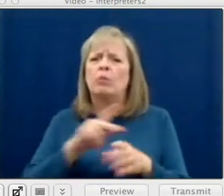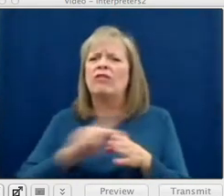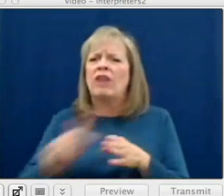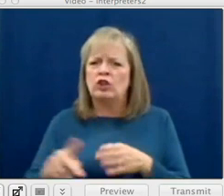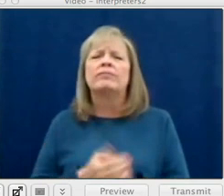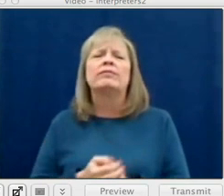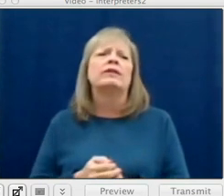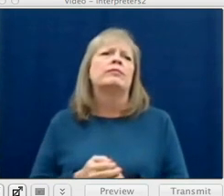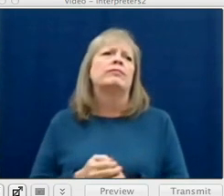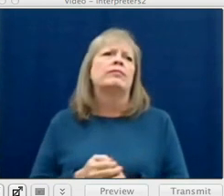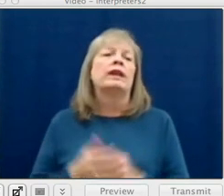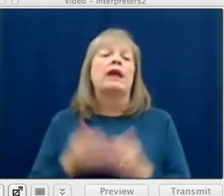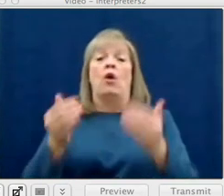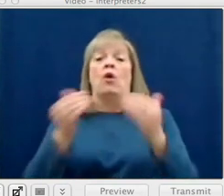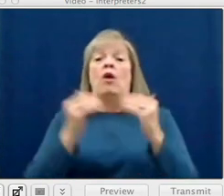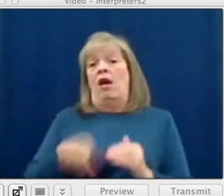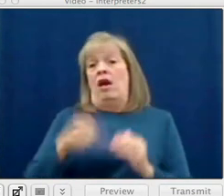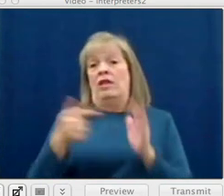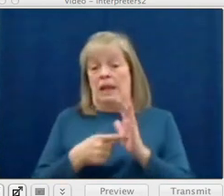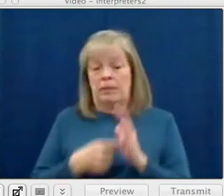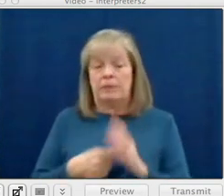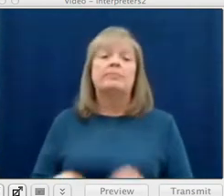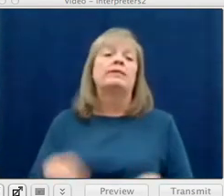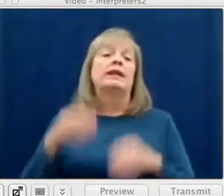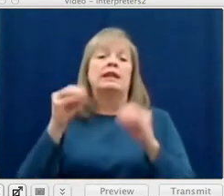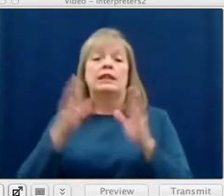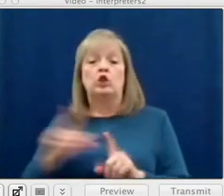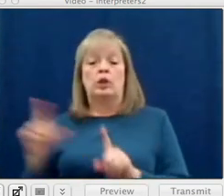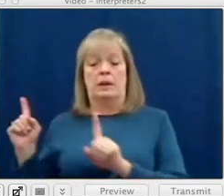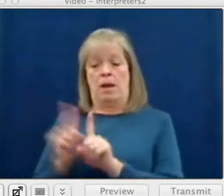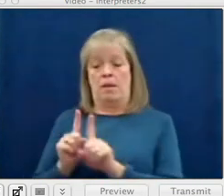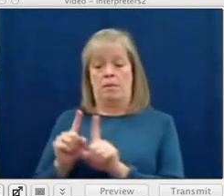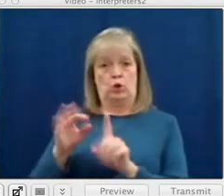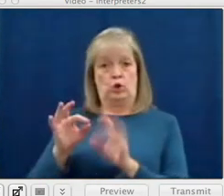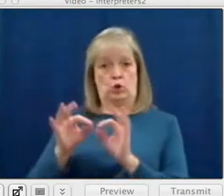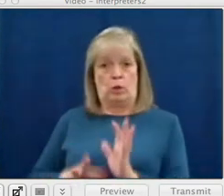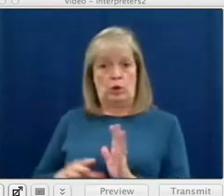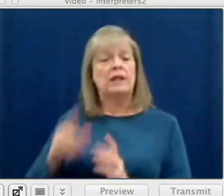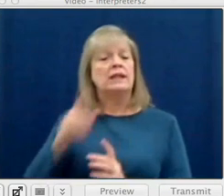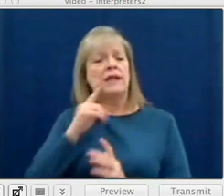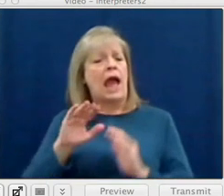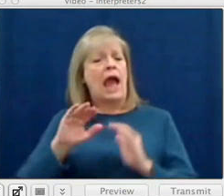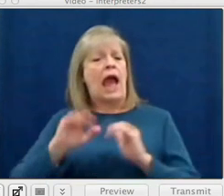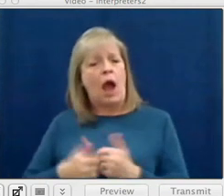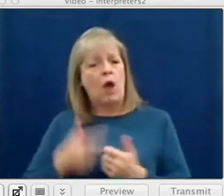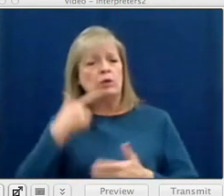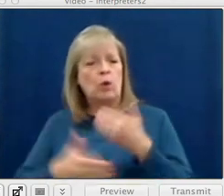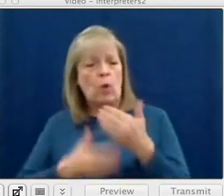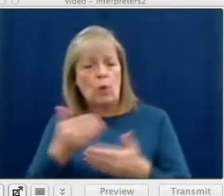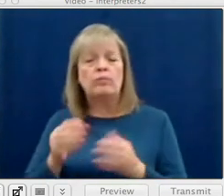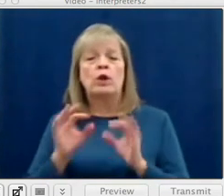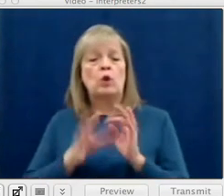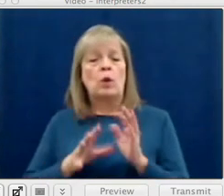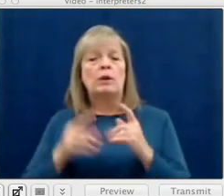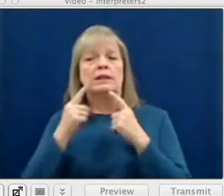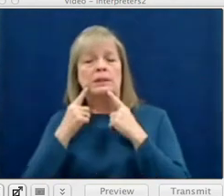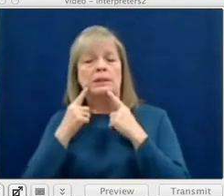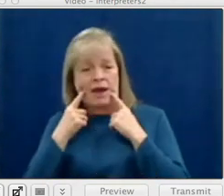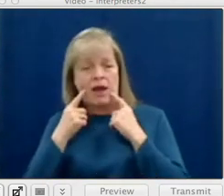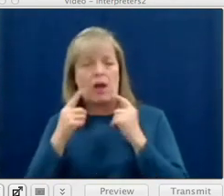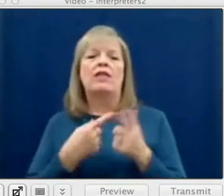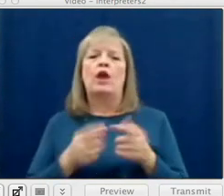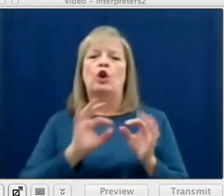Demand. The teacher walks up to the interpreter and says, how's it going? And the interpreter smiles, interprets the question,